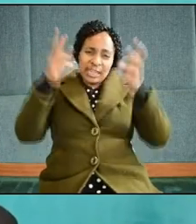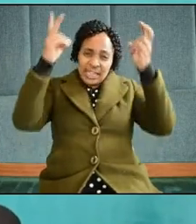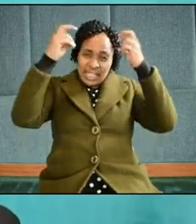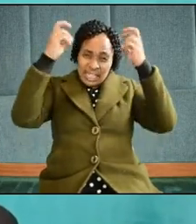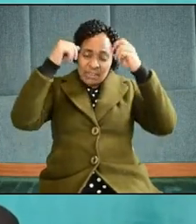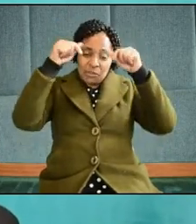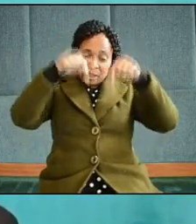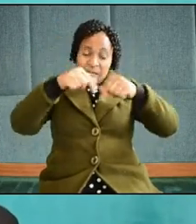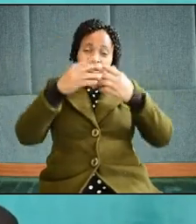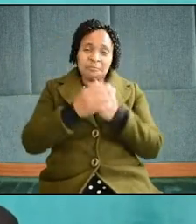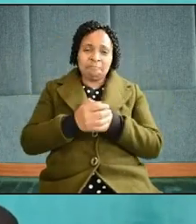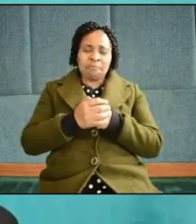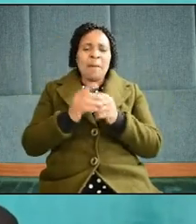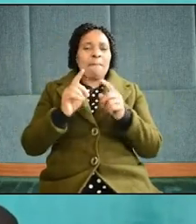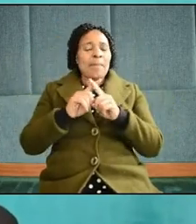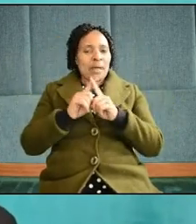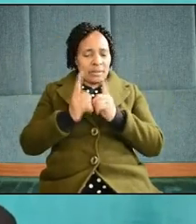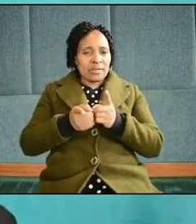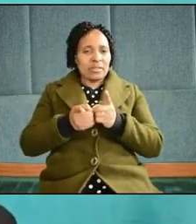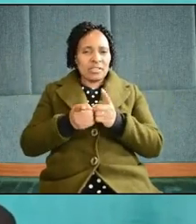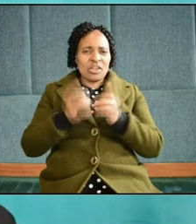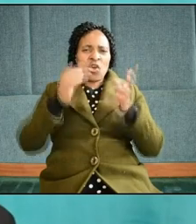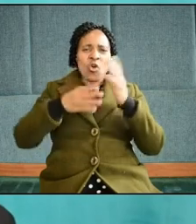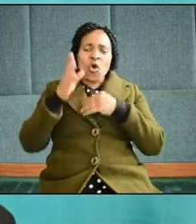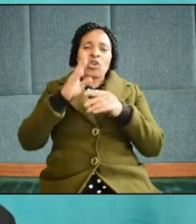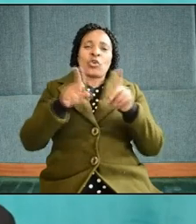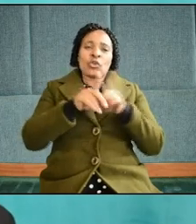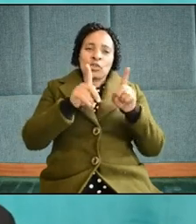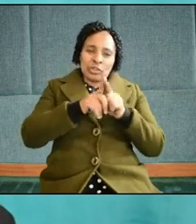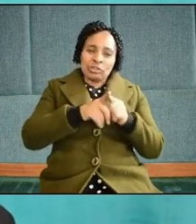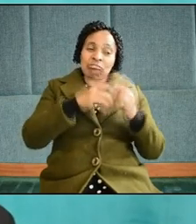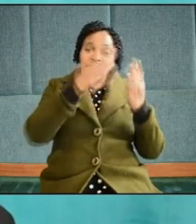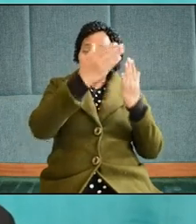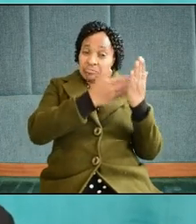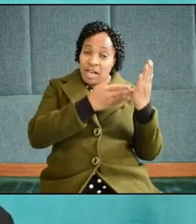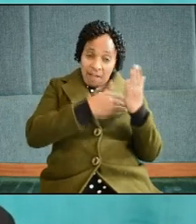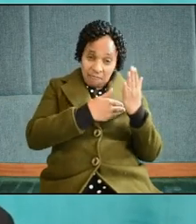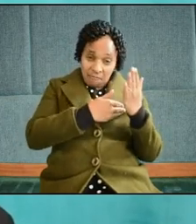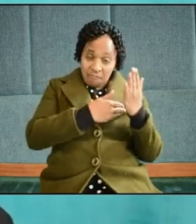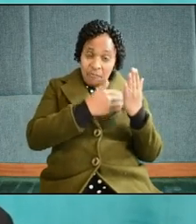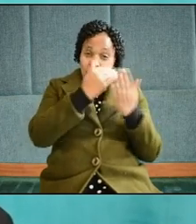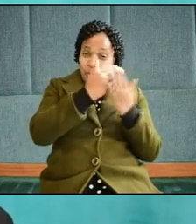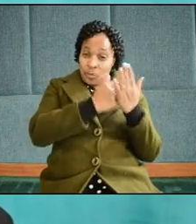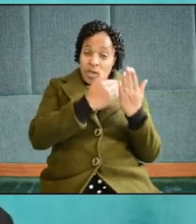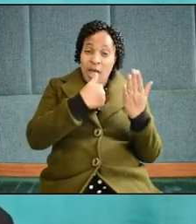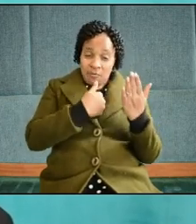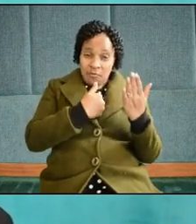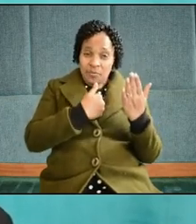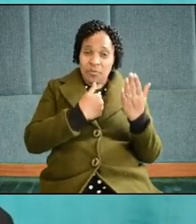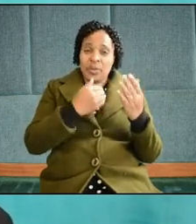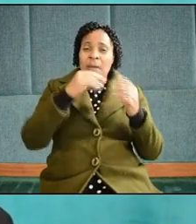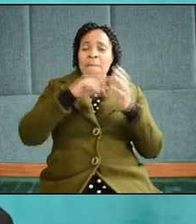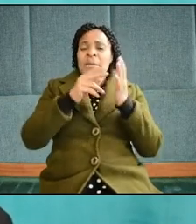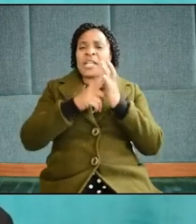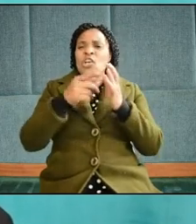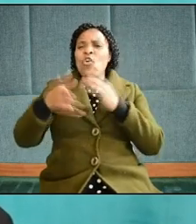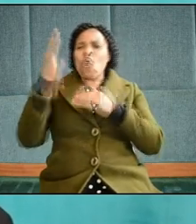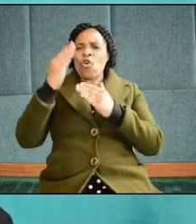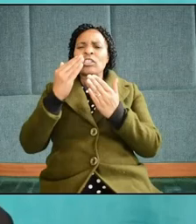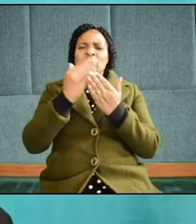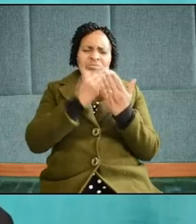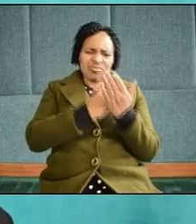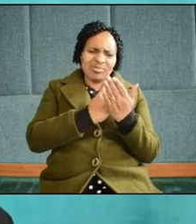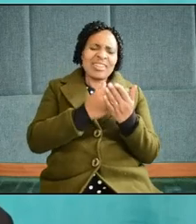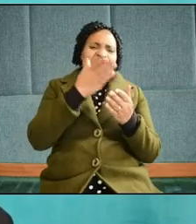in the details, but God is also in the details. That is, because God is there in the smallest